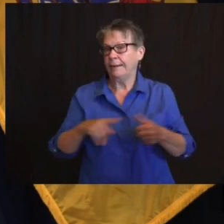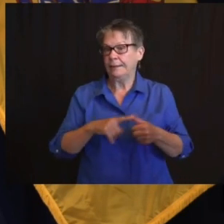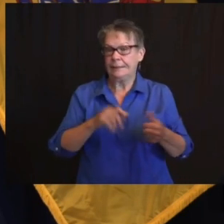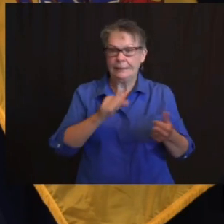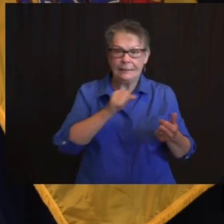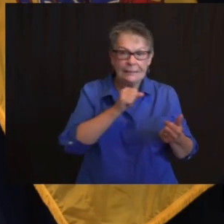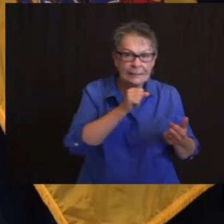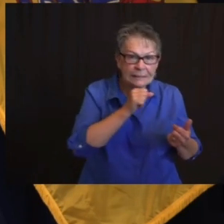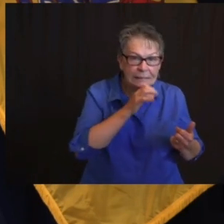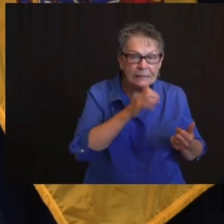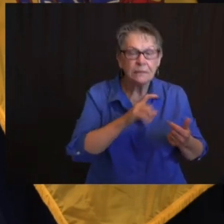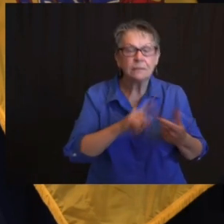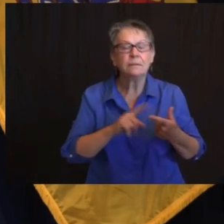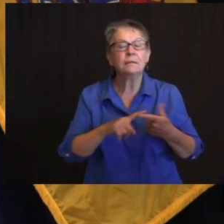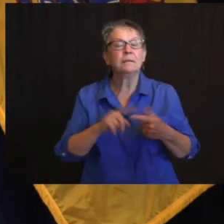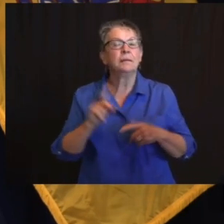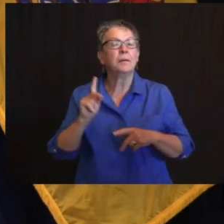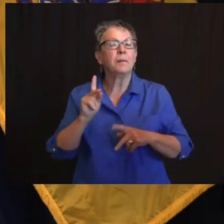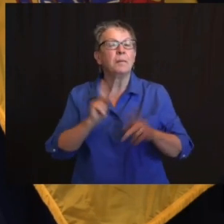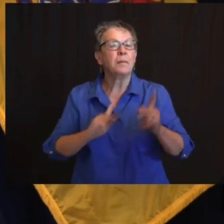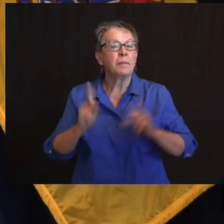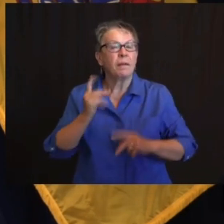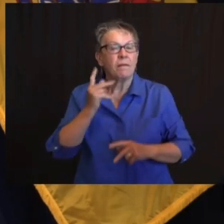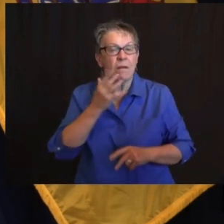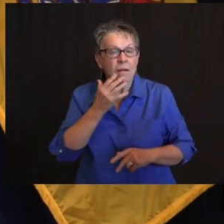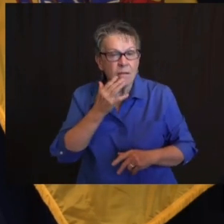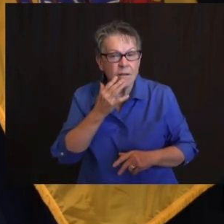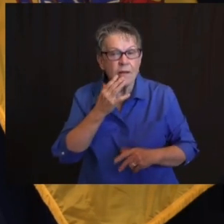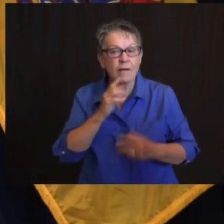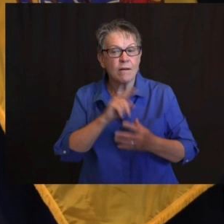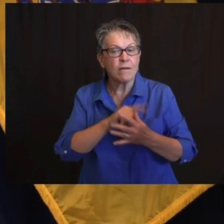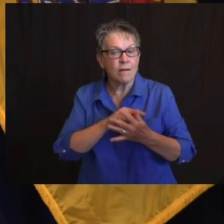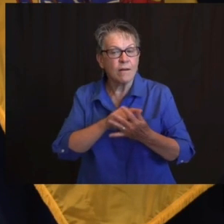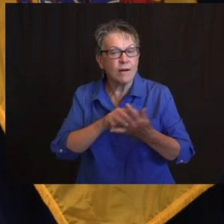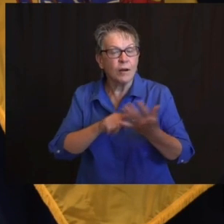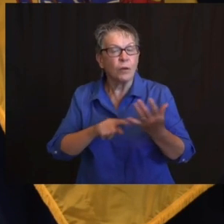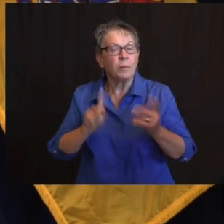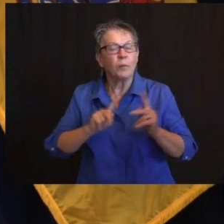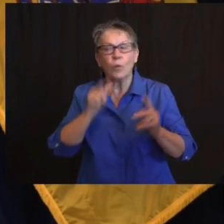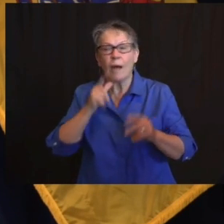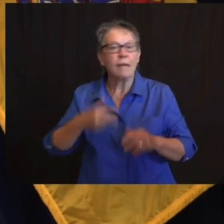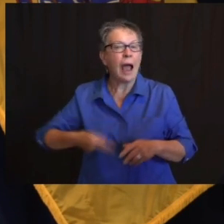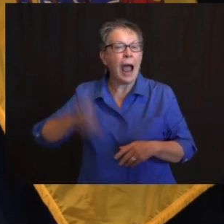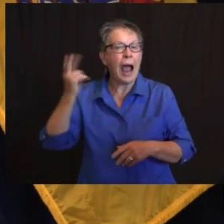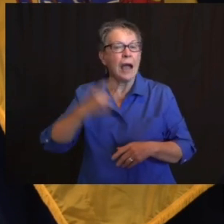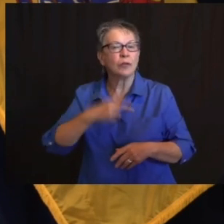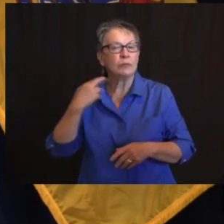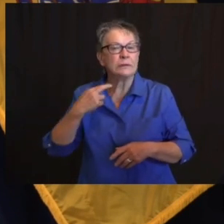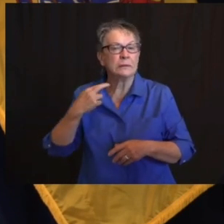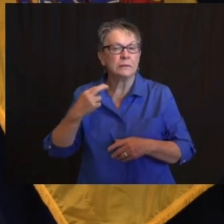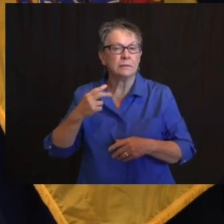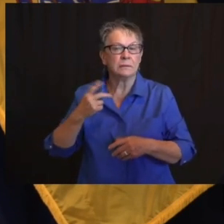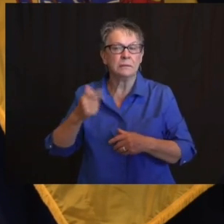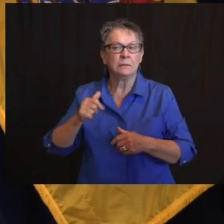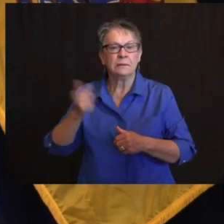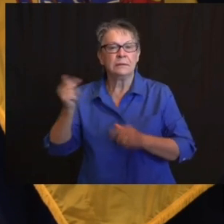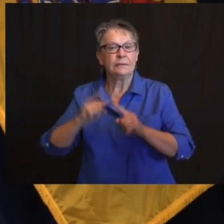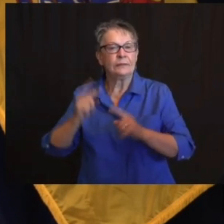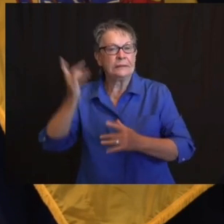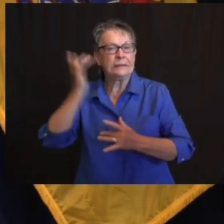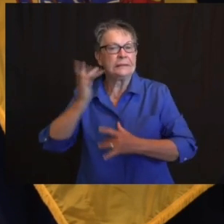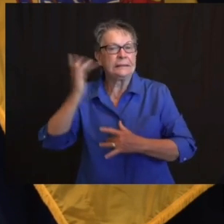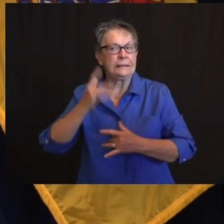it's, you know, what government tells them to do versus seeing it with their own eyes there's going to be a process here, and we all have to accept